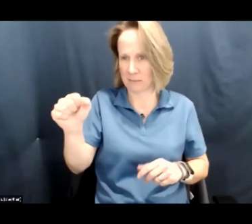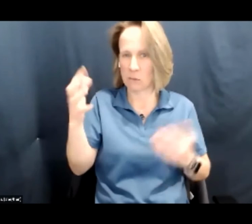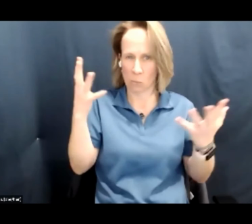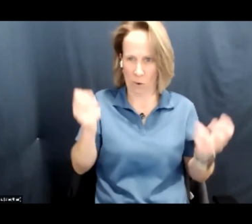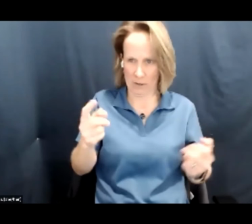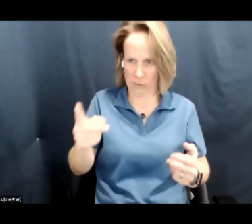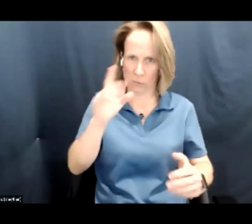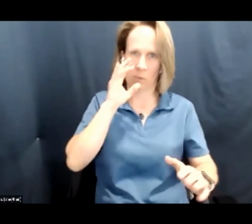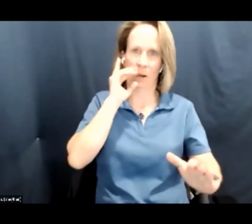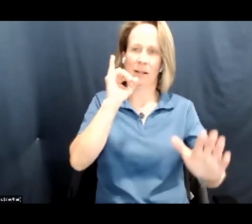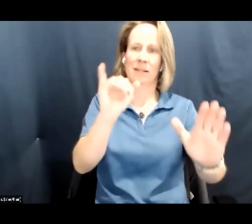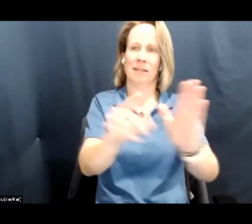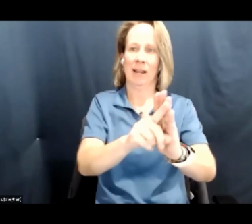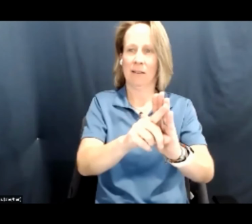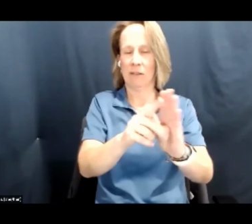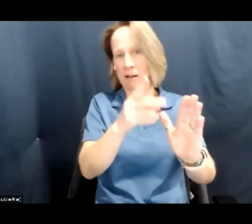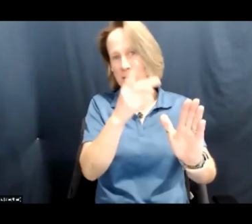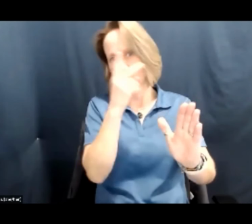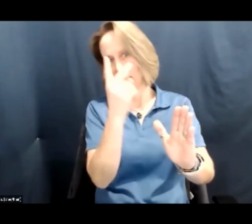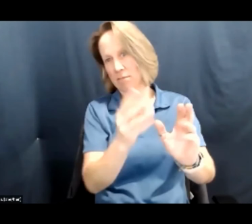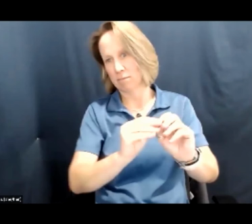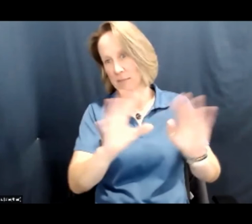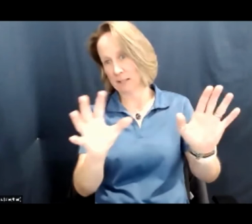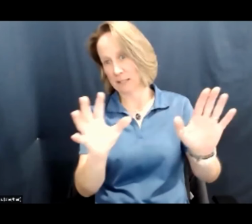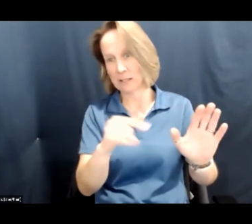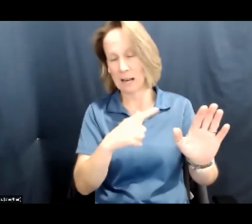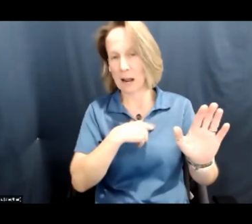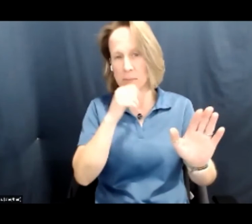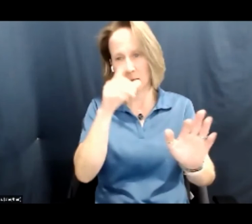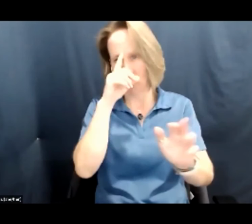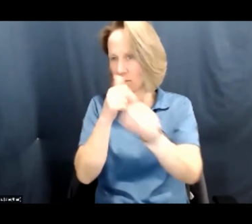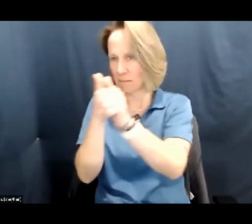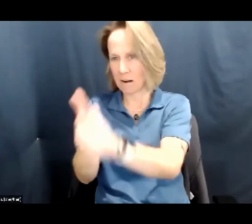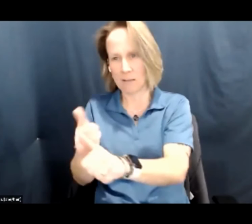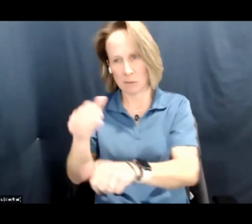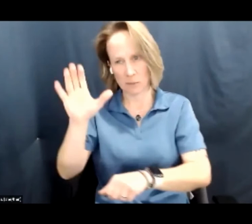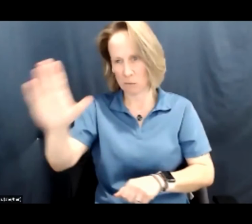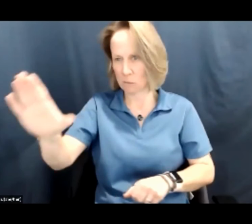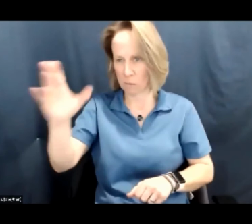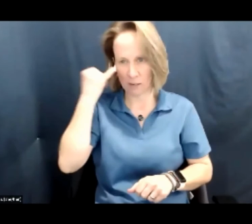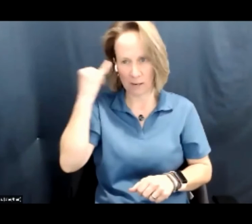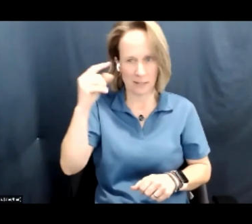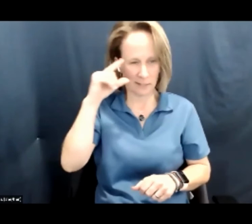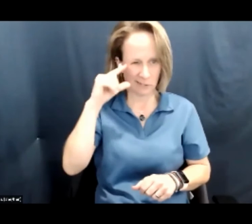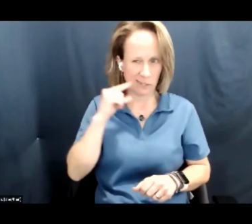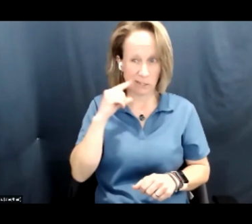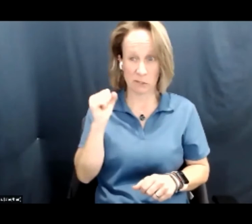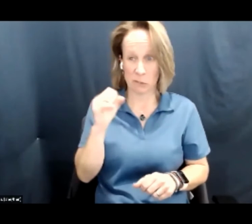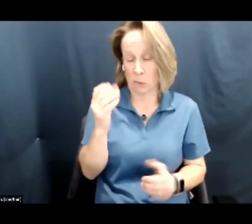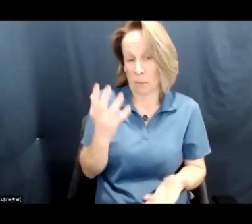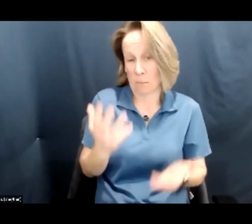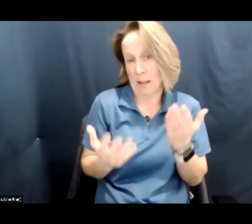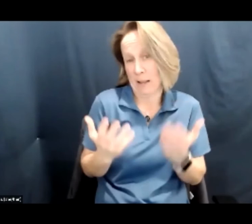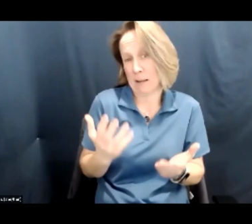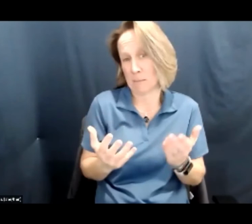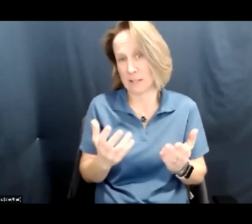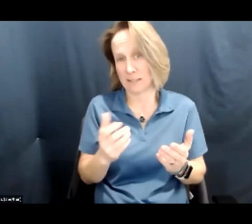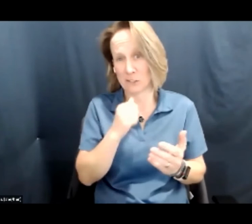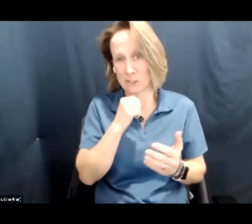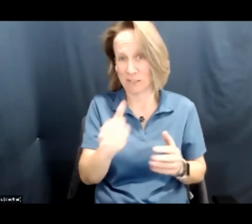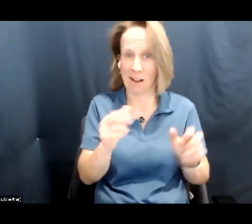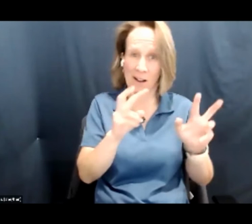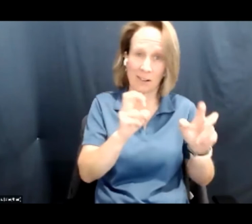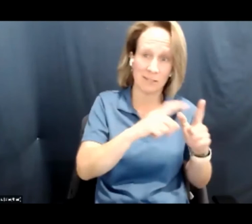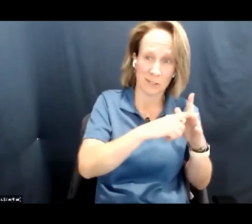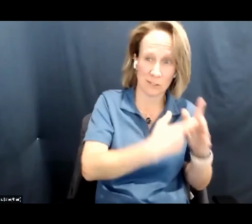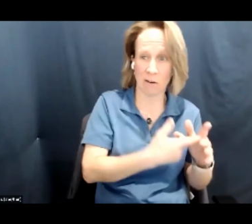as someone who is not gender conforming, right? And so there may not be an end point for others. Everyone is different